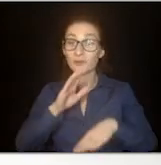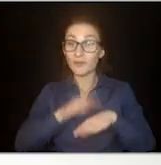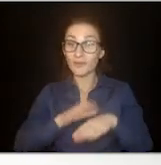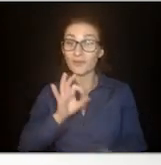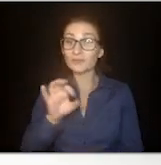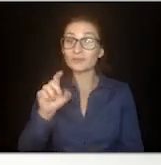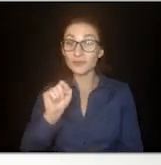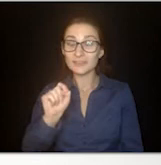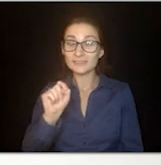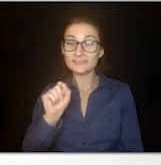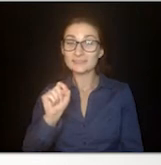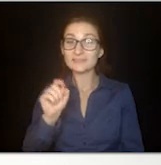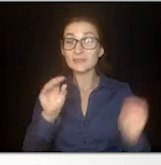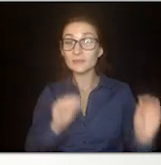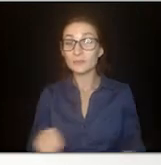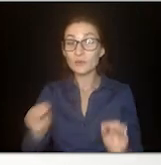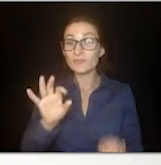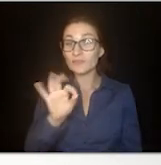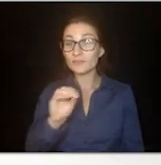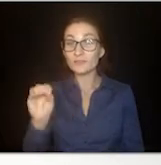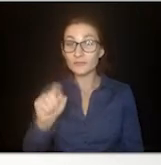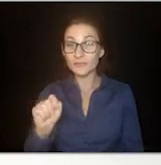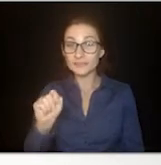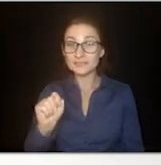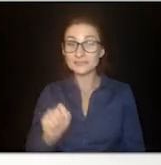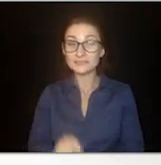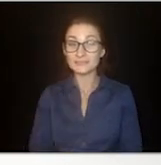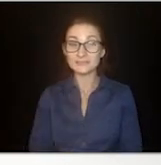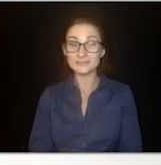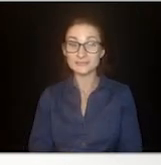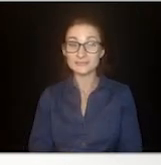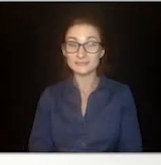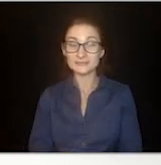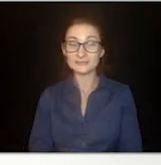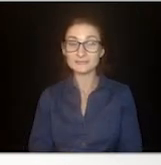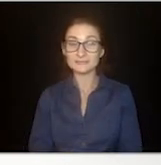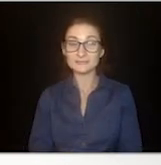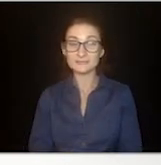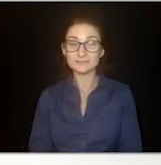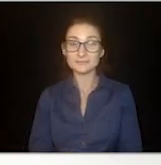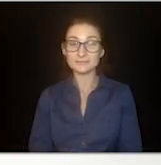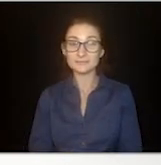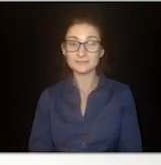The bell is on your foot. Move foot.